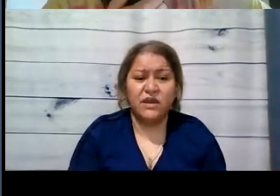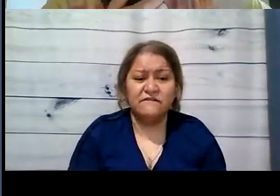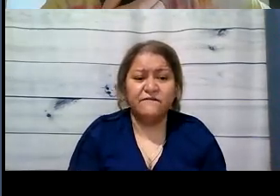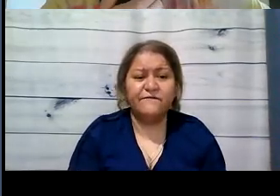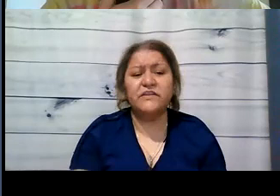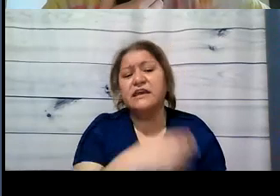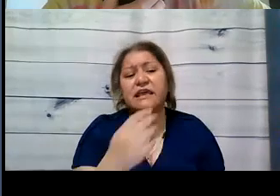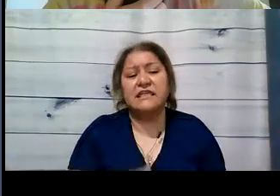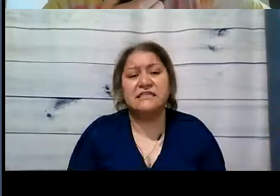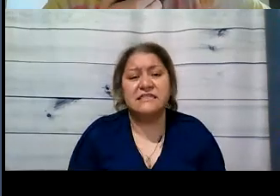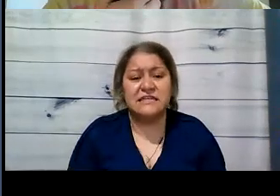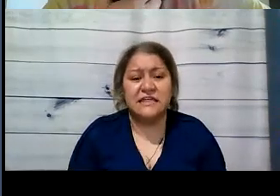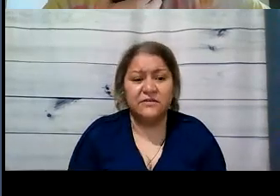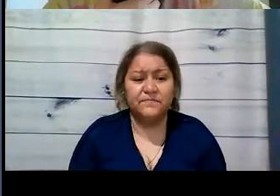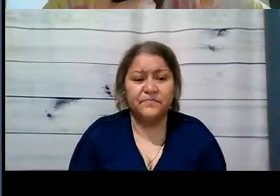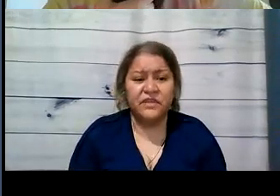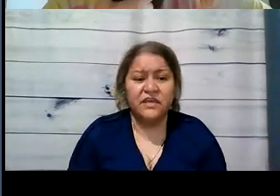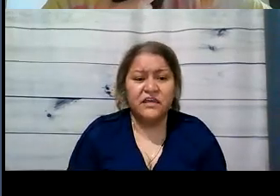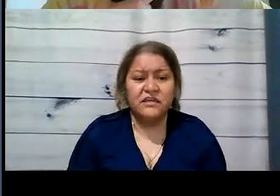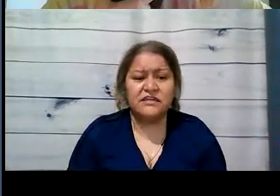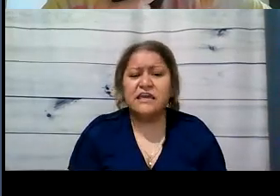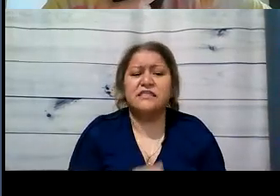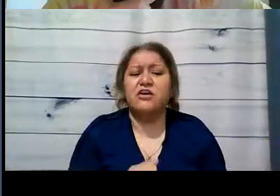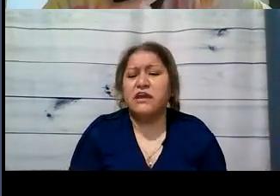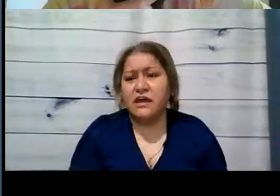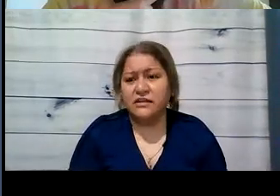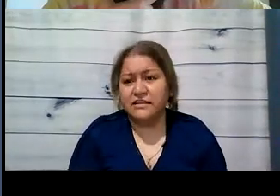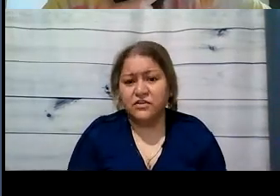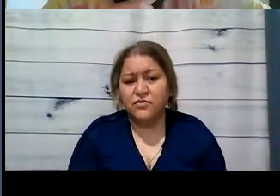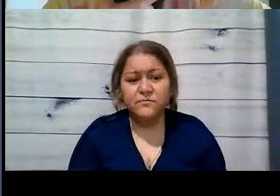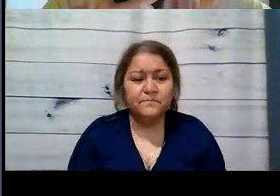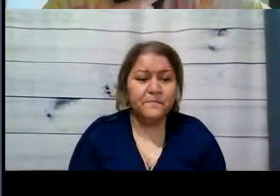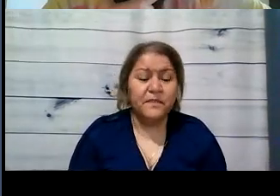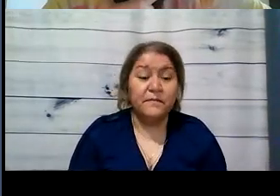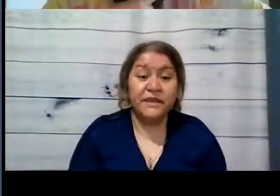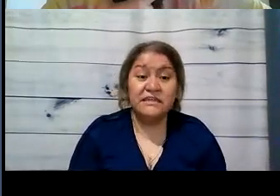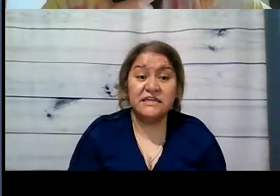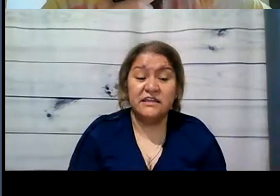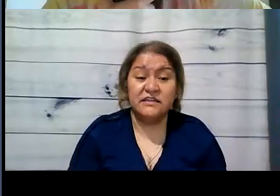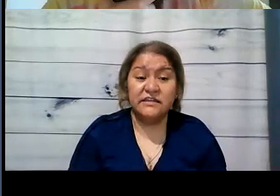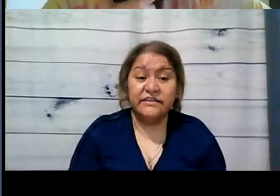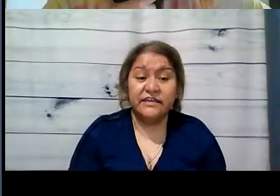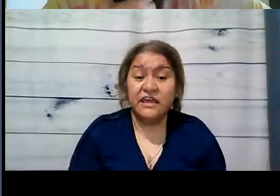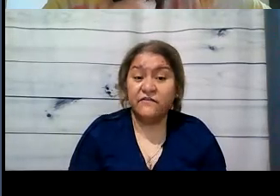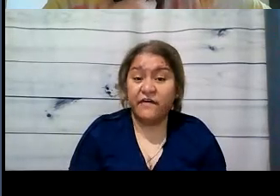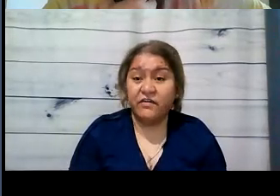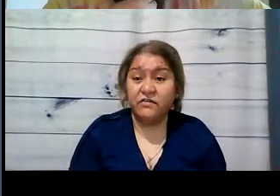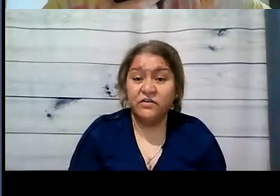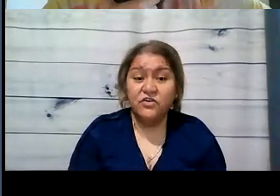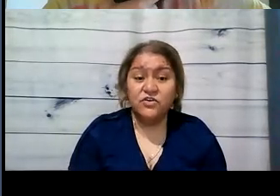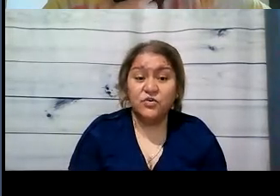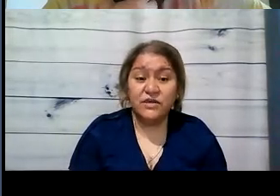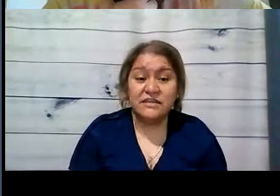of dough and flung it against the ceiling. "Stick there," he yelled at the dough. But it didn't. It